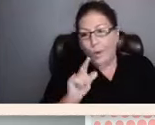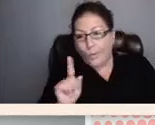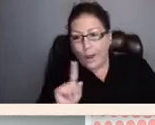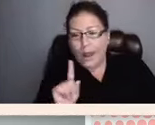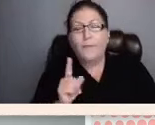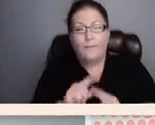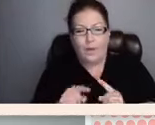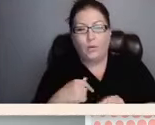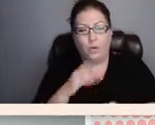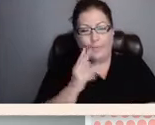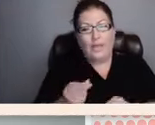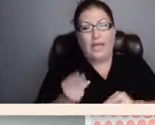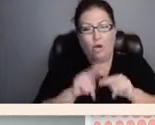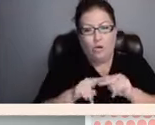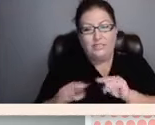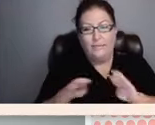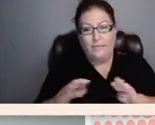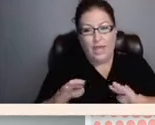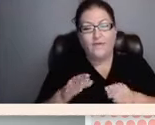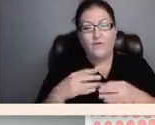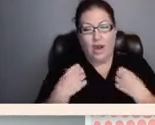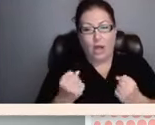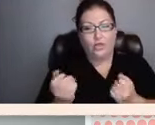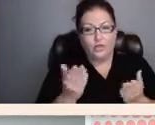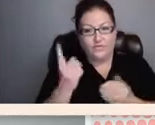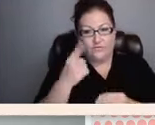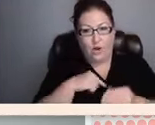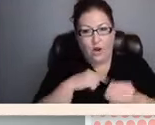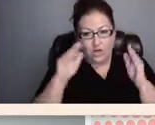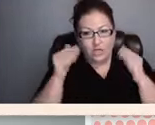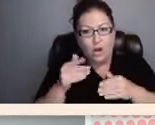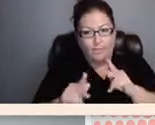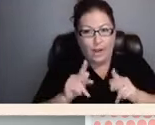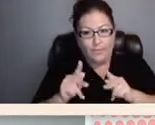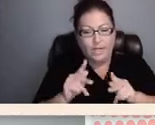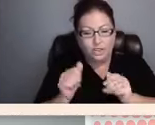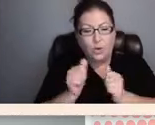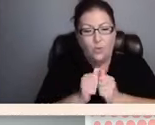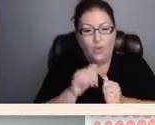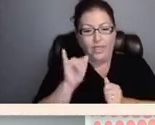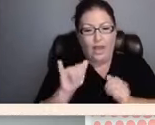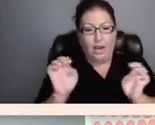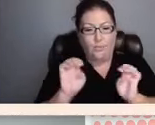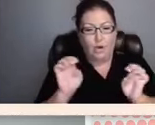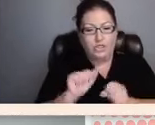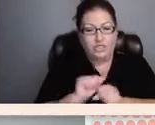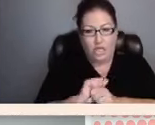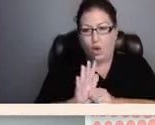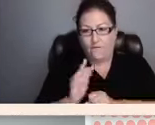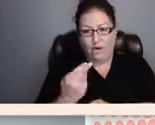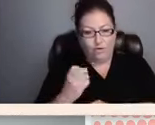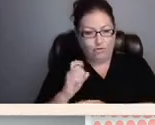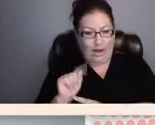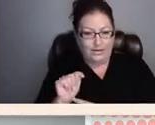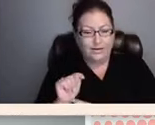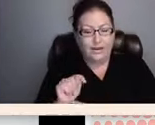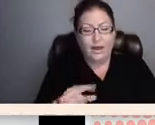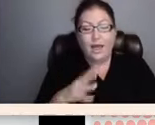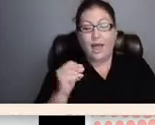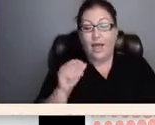increasing behavioral health services for our target population with this emergency COVID grant. And